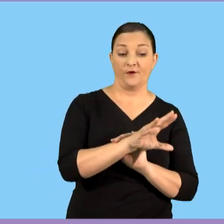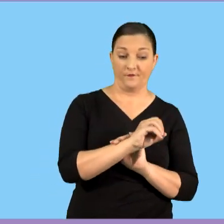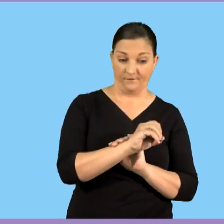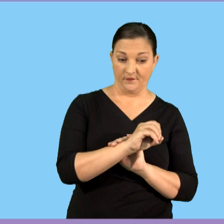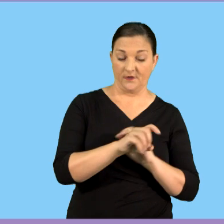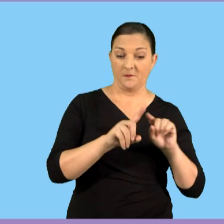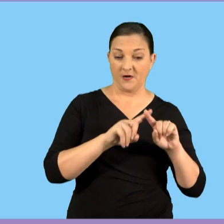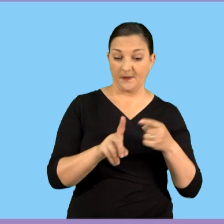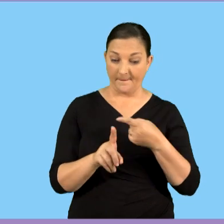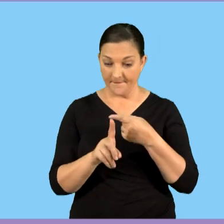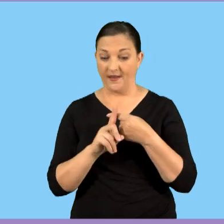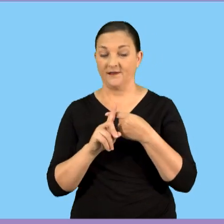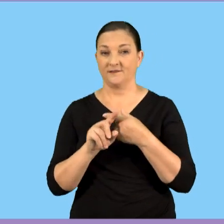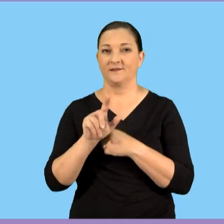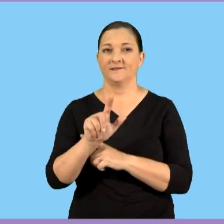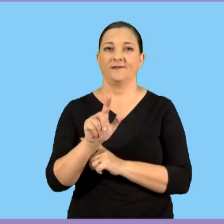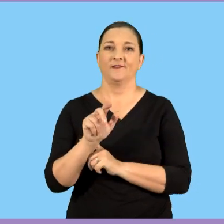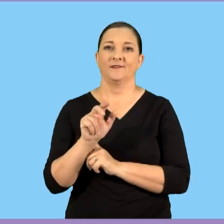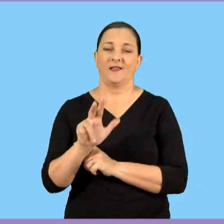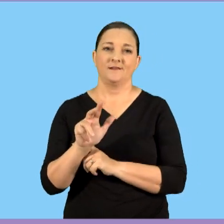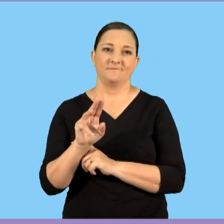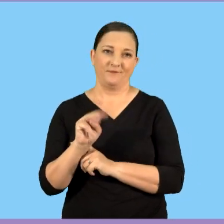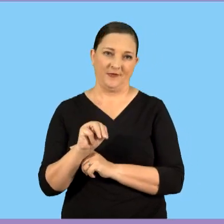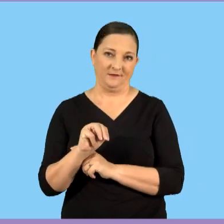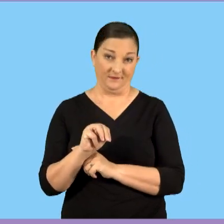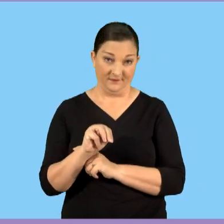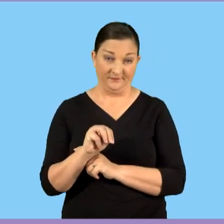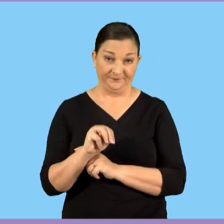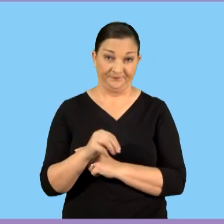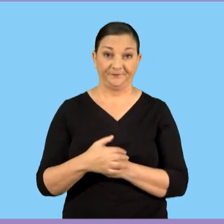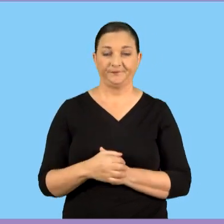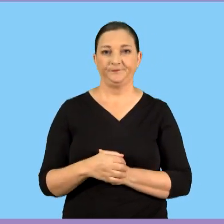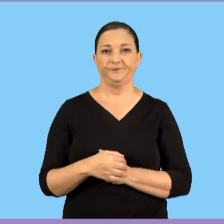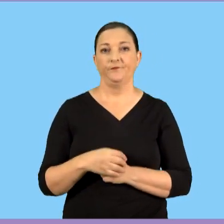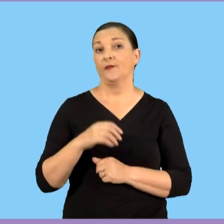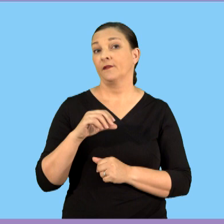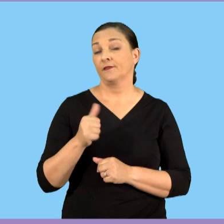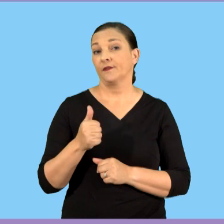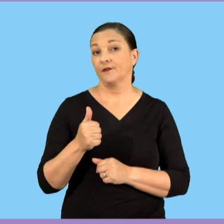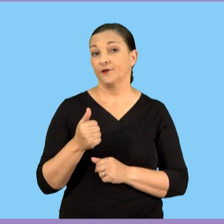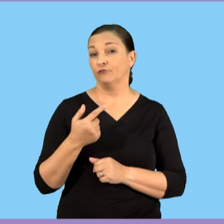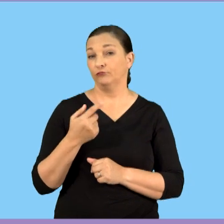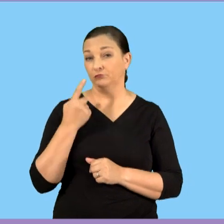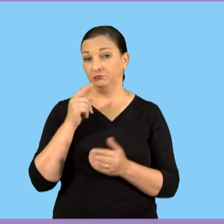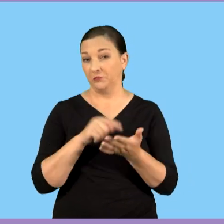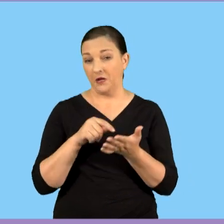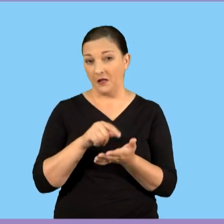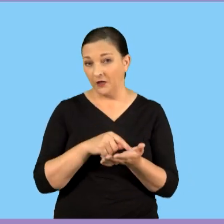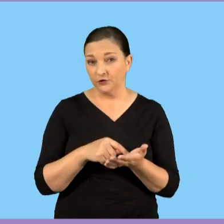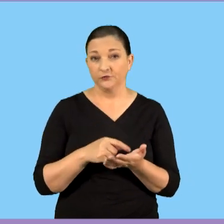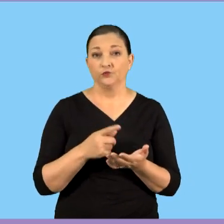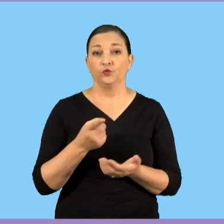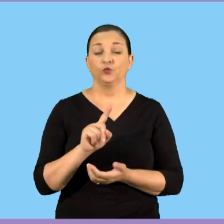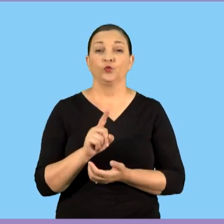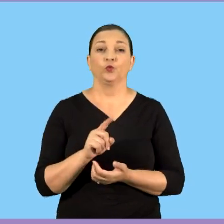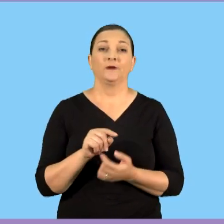a negative 150 plus 78 meters, right? And